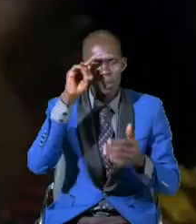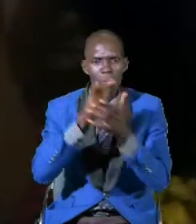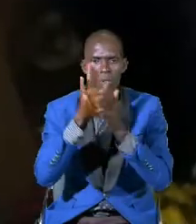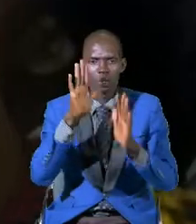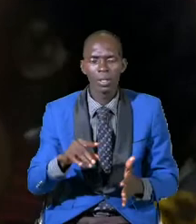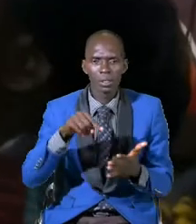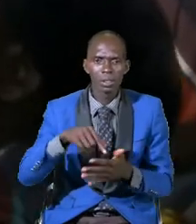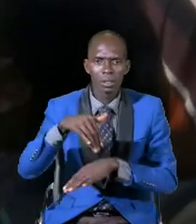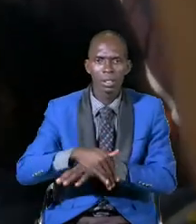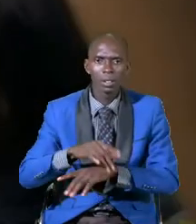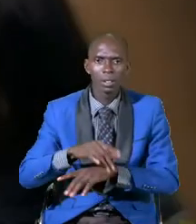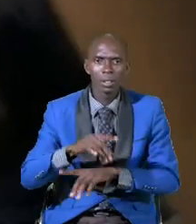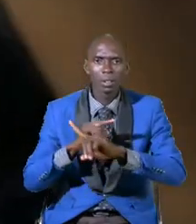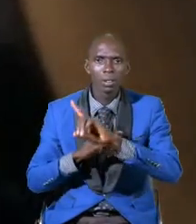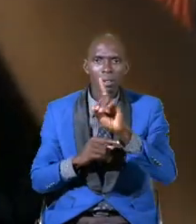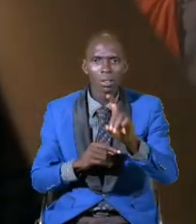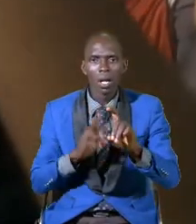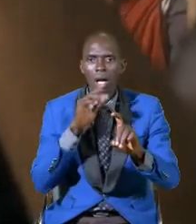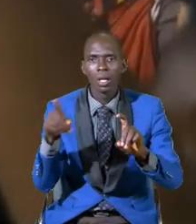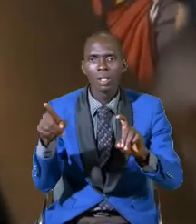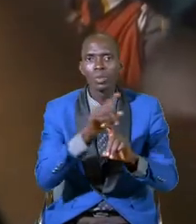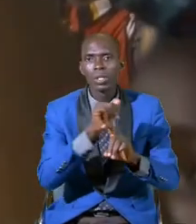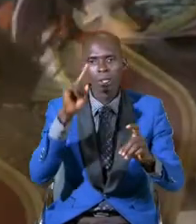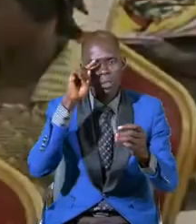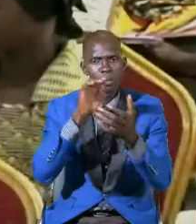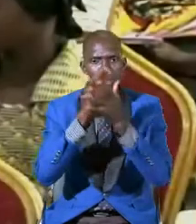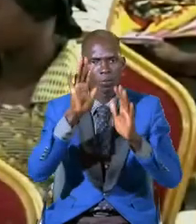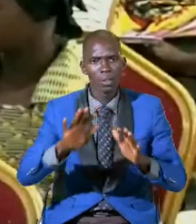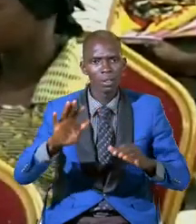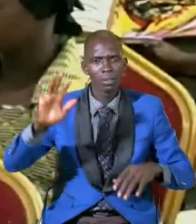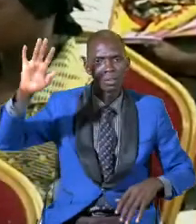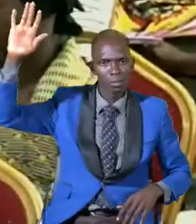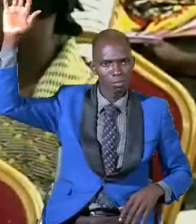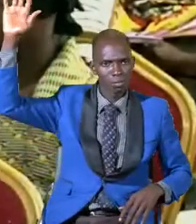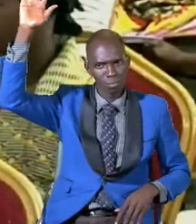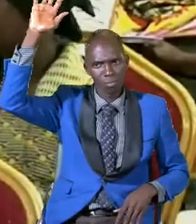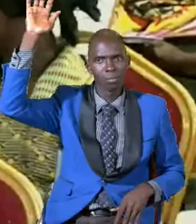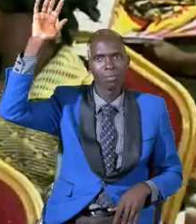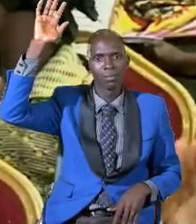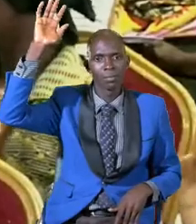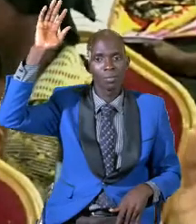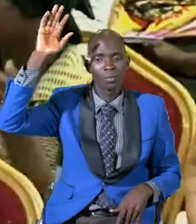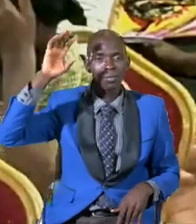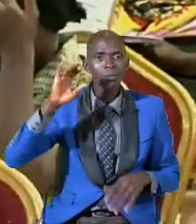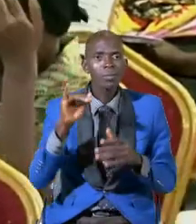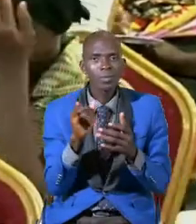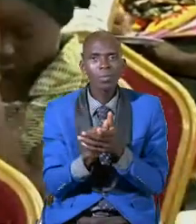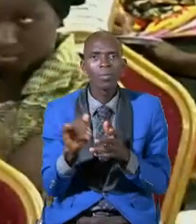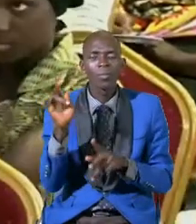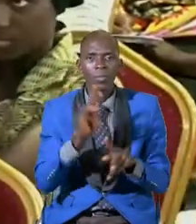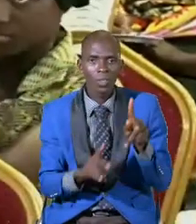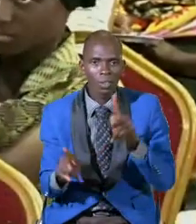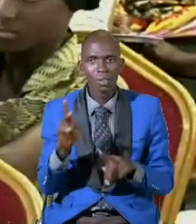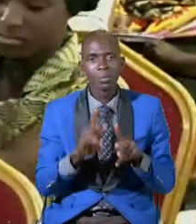any believer there? You raise up the hand that, you know, even the people who thought you'll not make it, they'll see